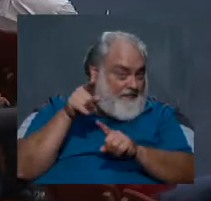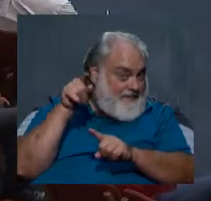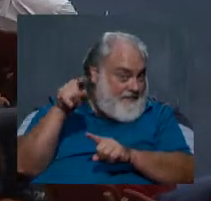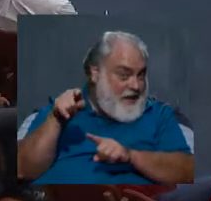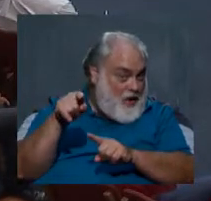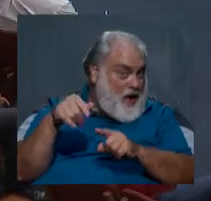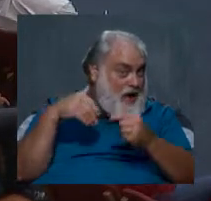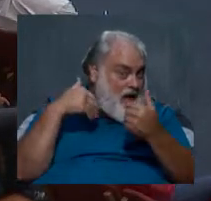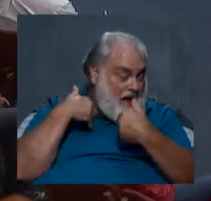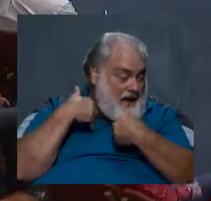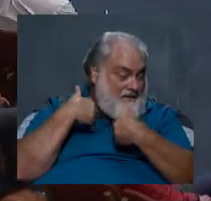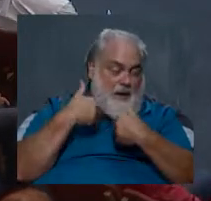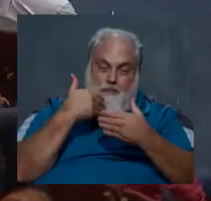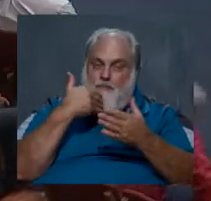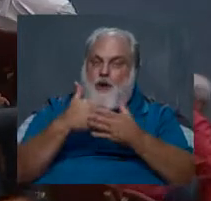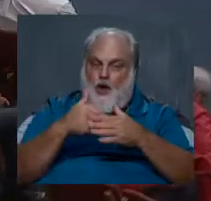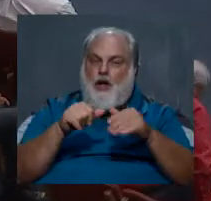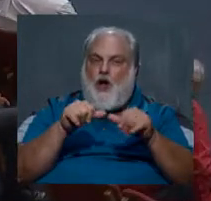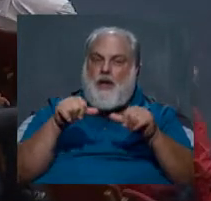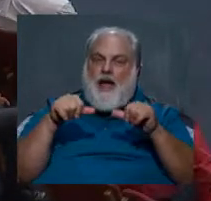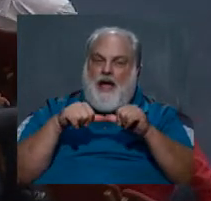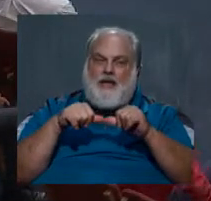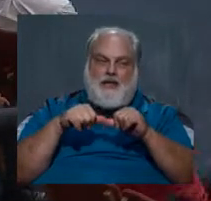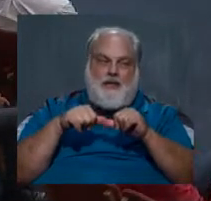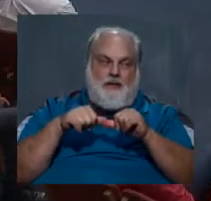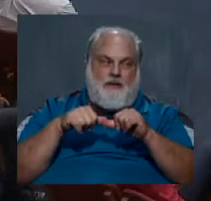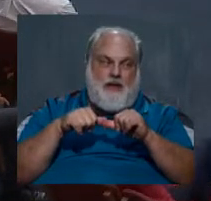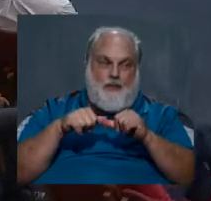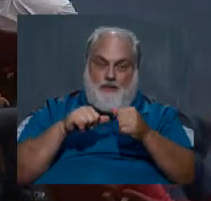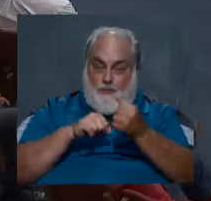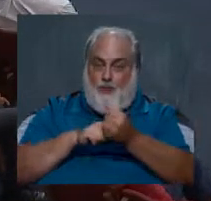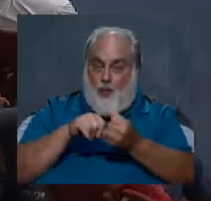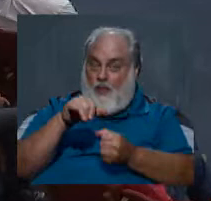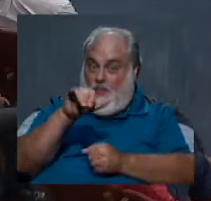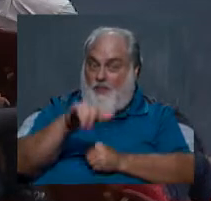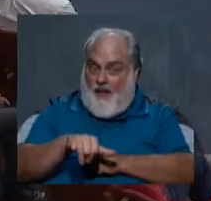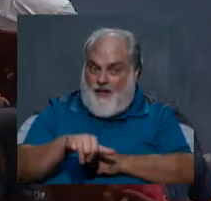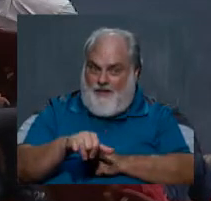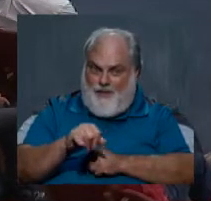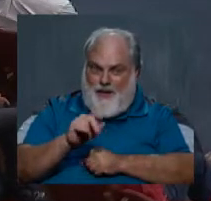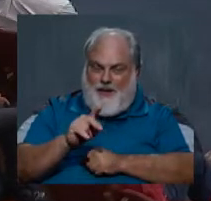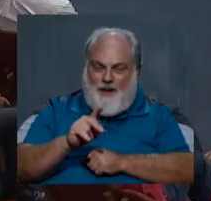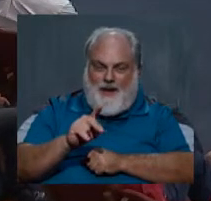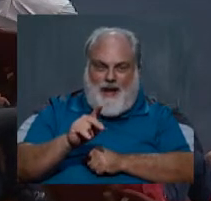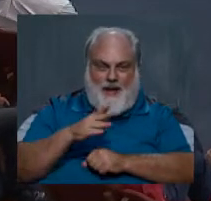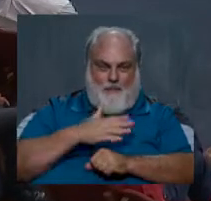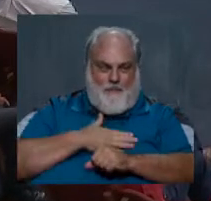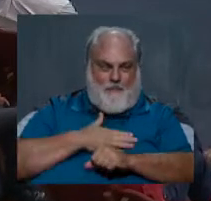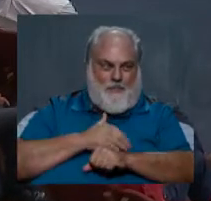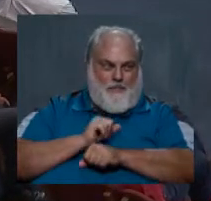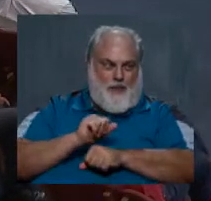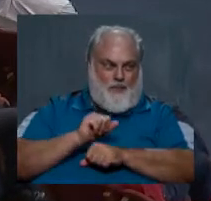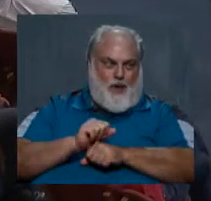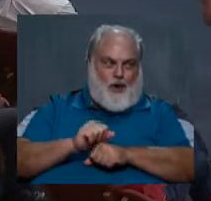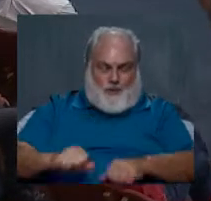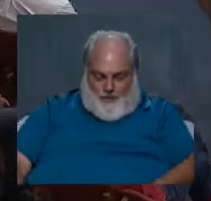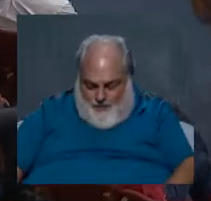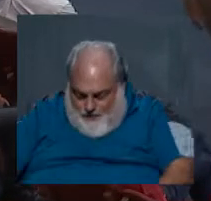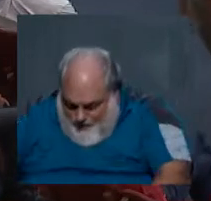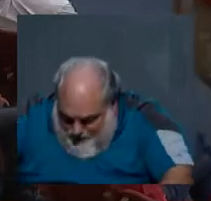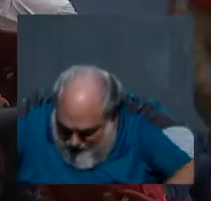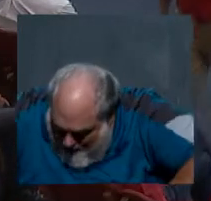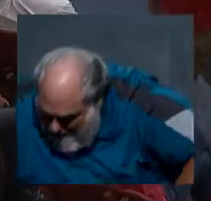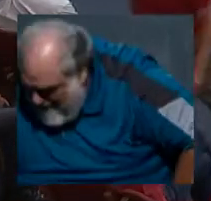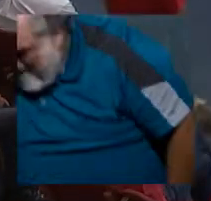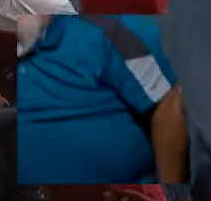property. Be a good location. I'll be all for it. That's my word. Thank you.